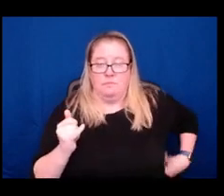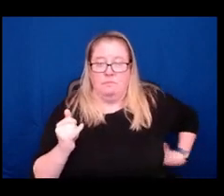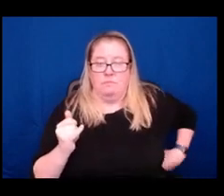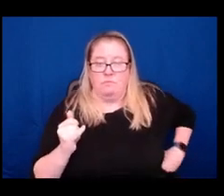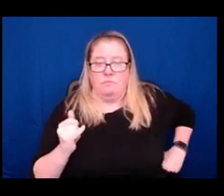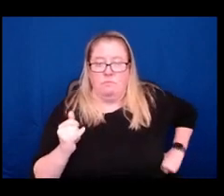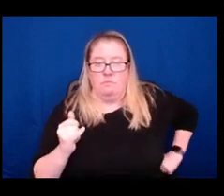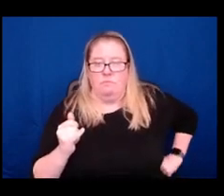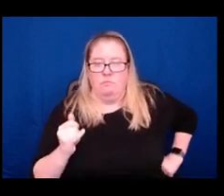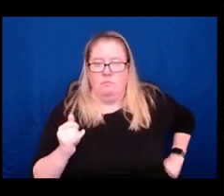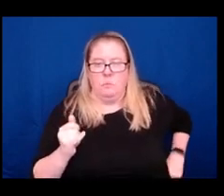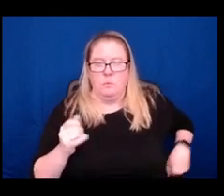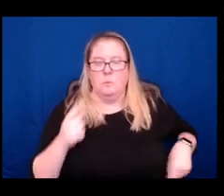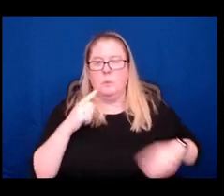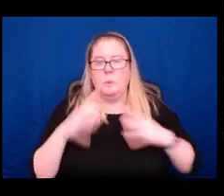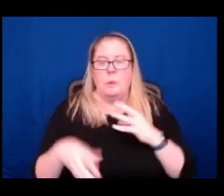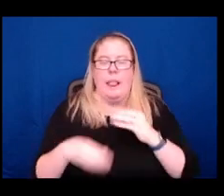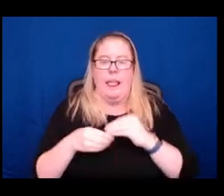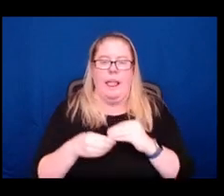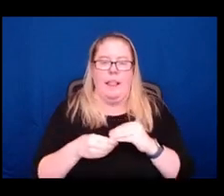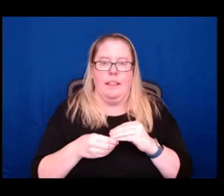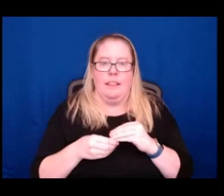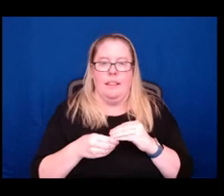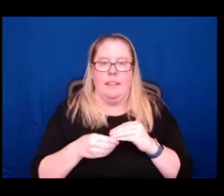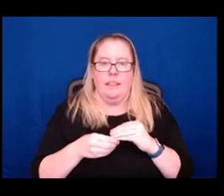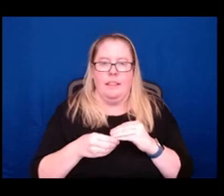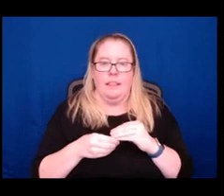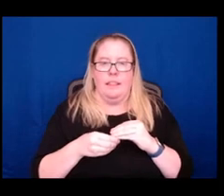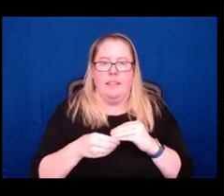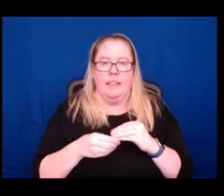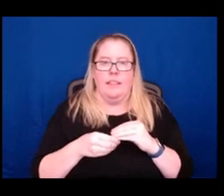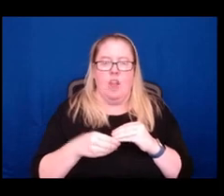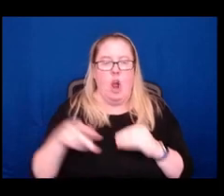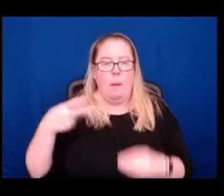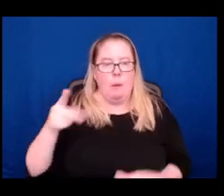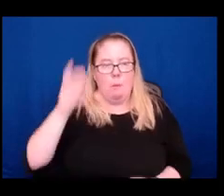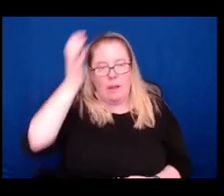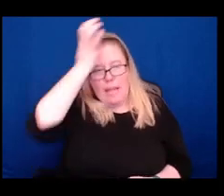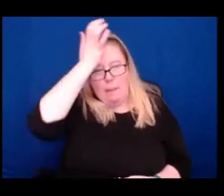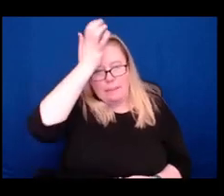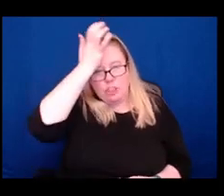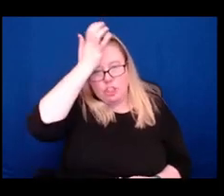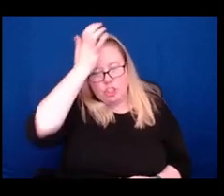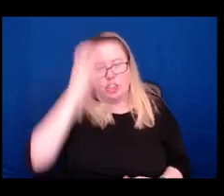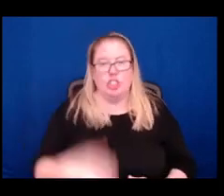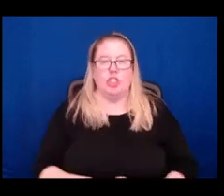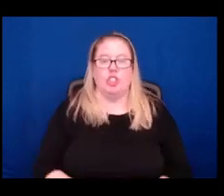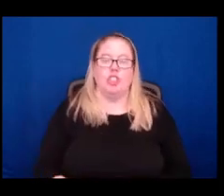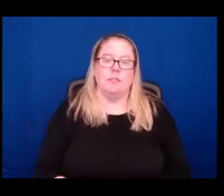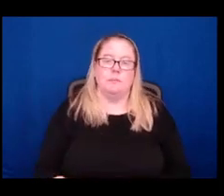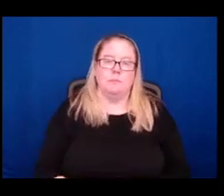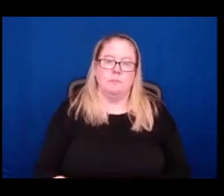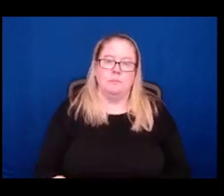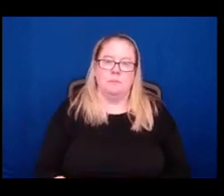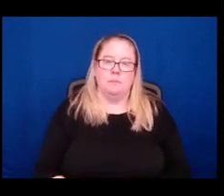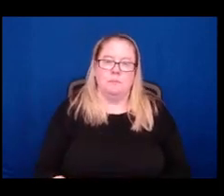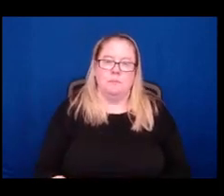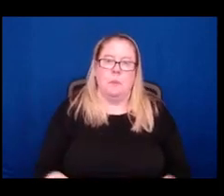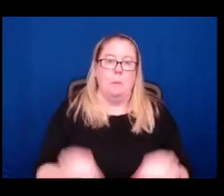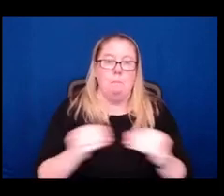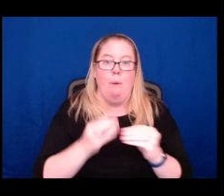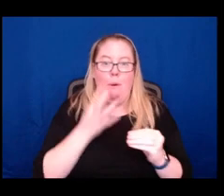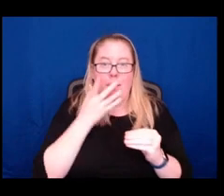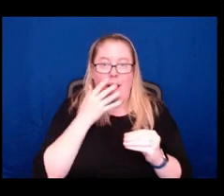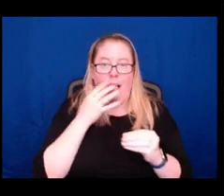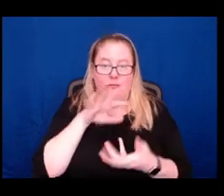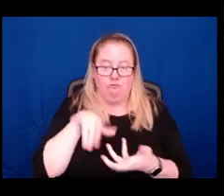add our purple cabbage. give it even more color. And we really want